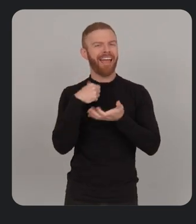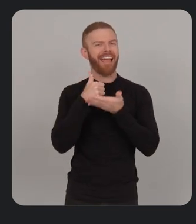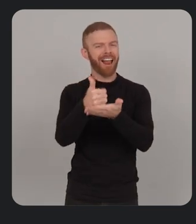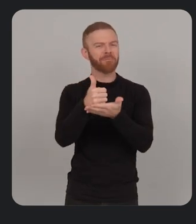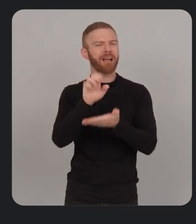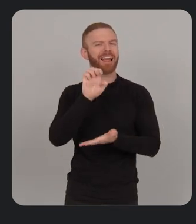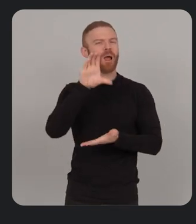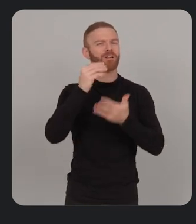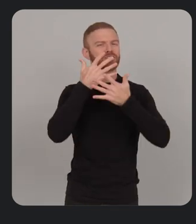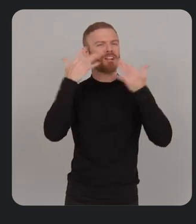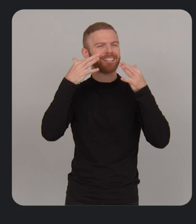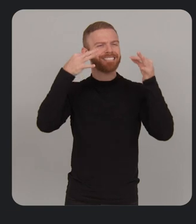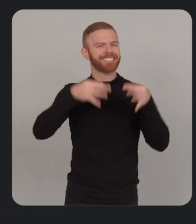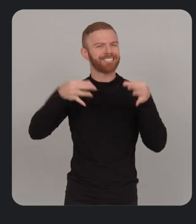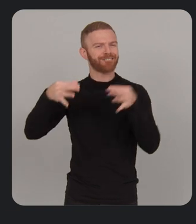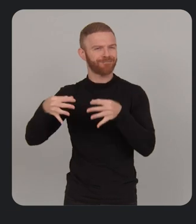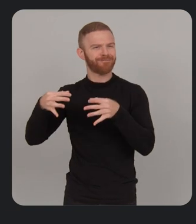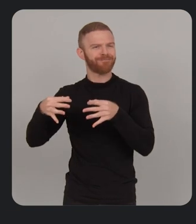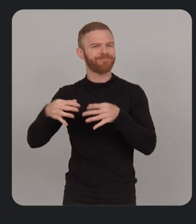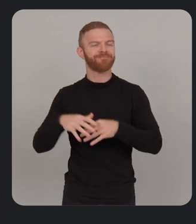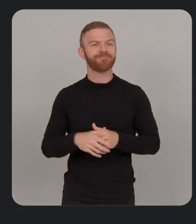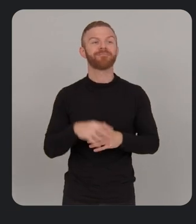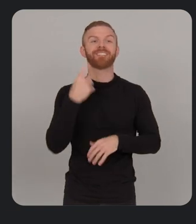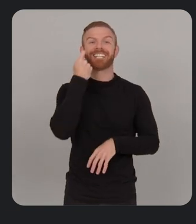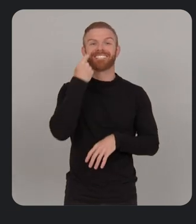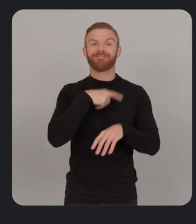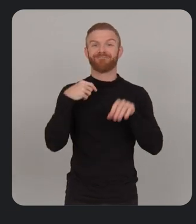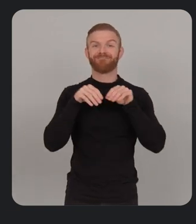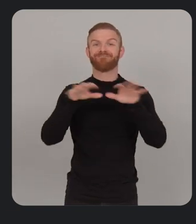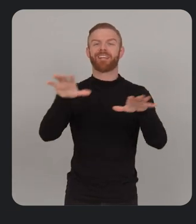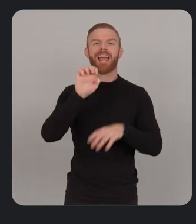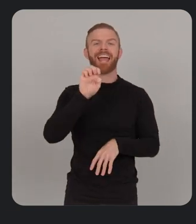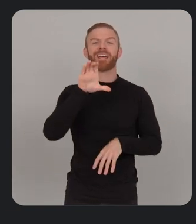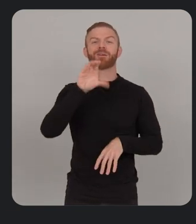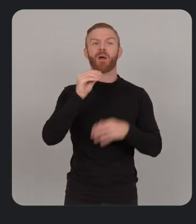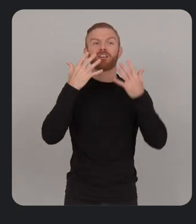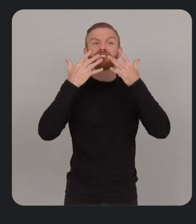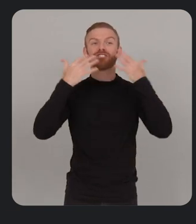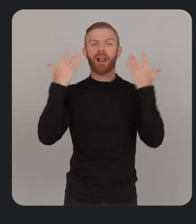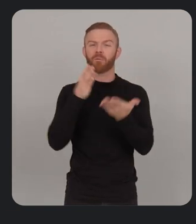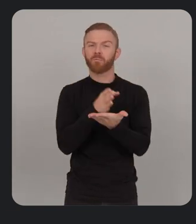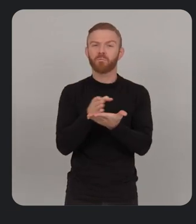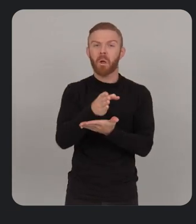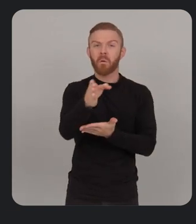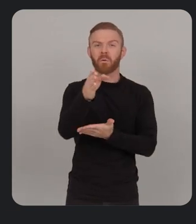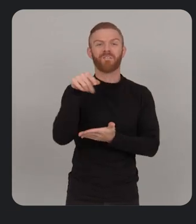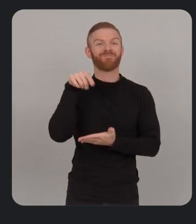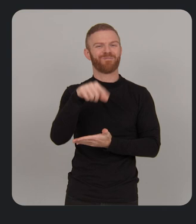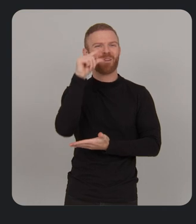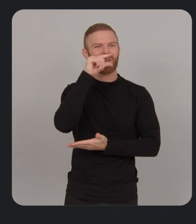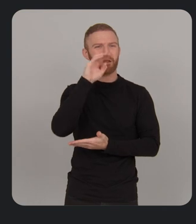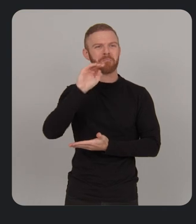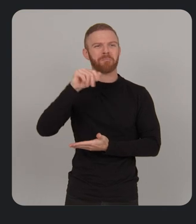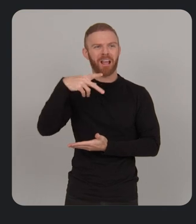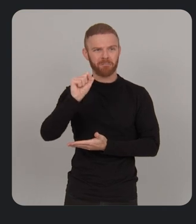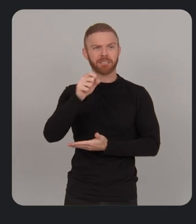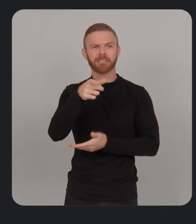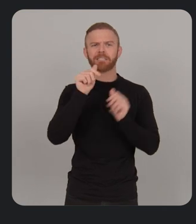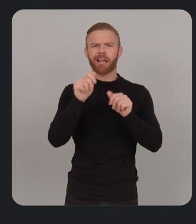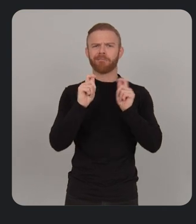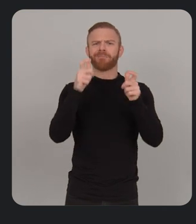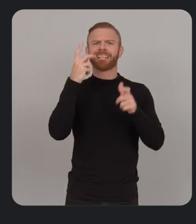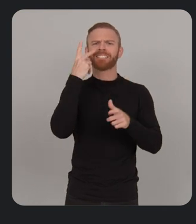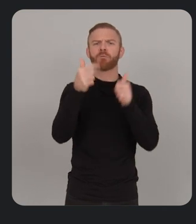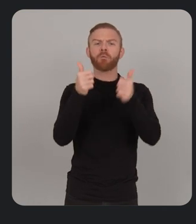eco-friendly decisions when you take your car that's why we recently launched eco-friendly routing on google maps you can quickly see